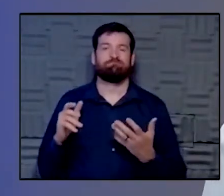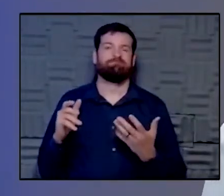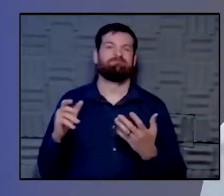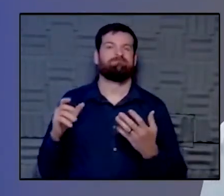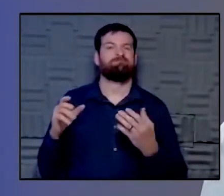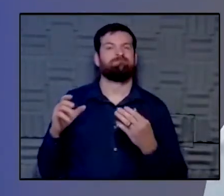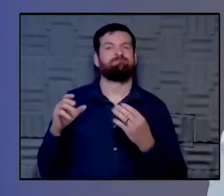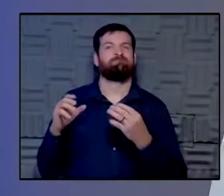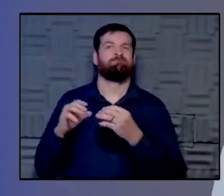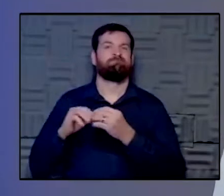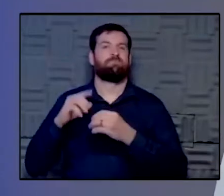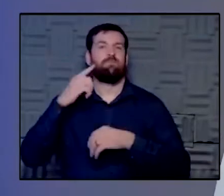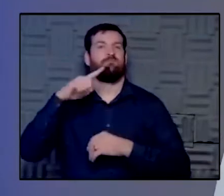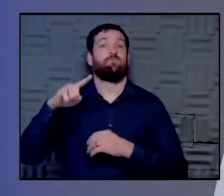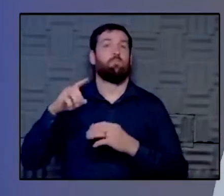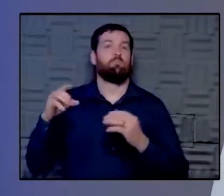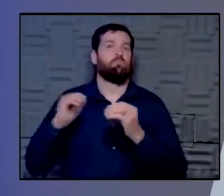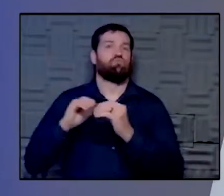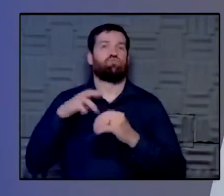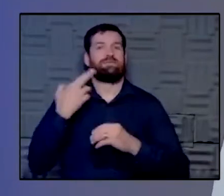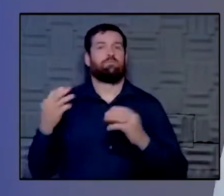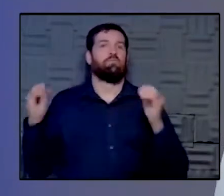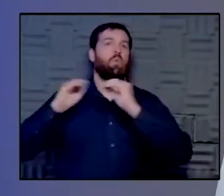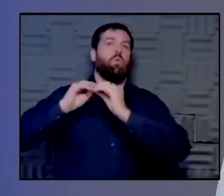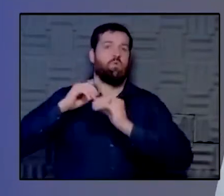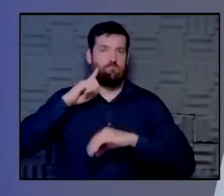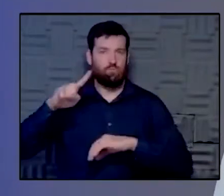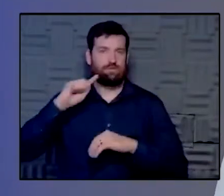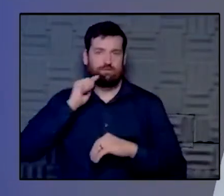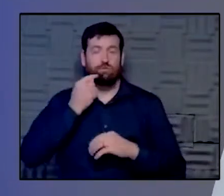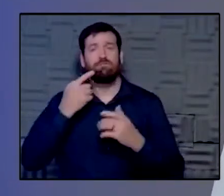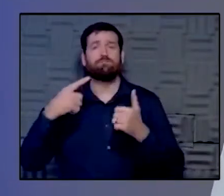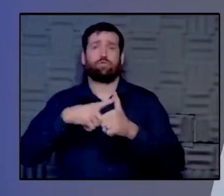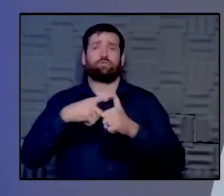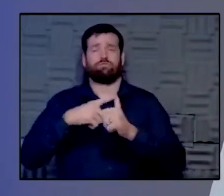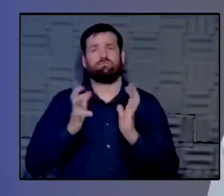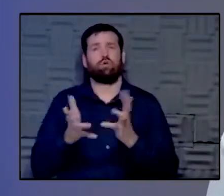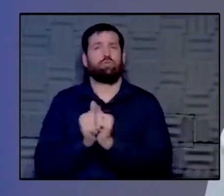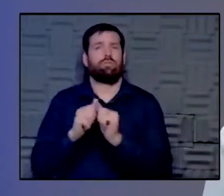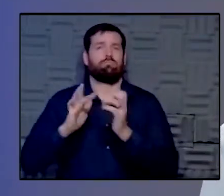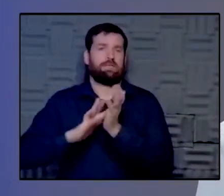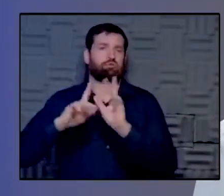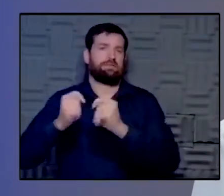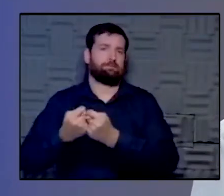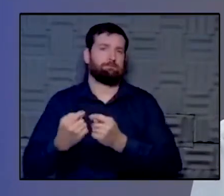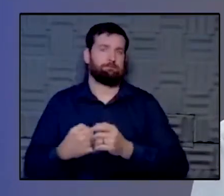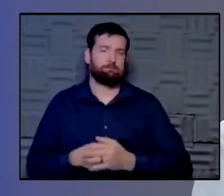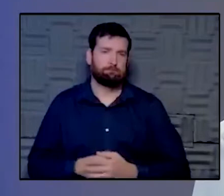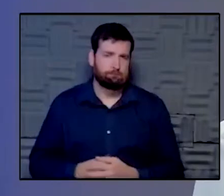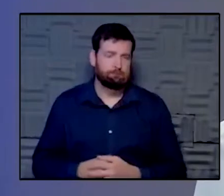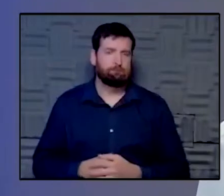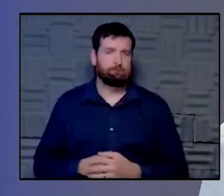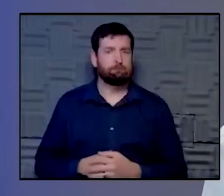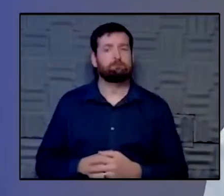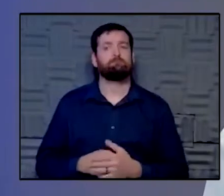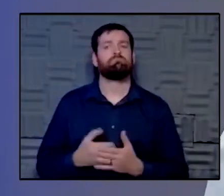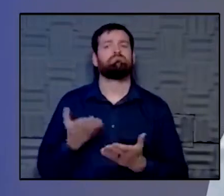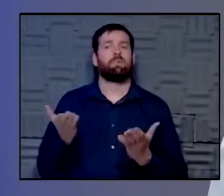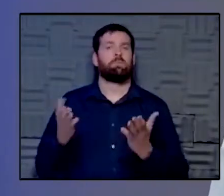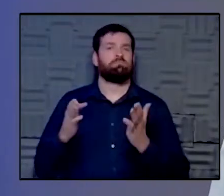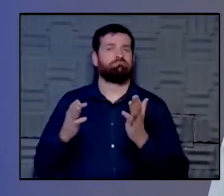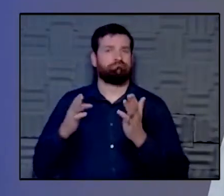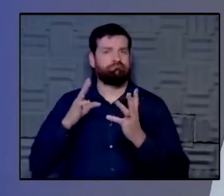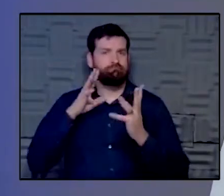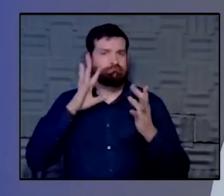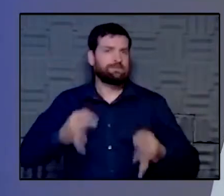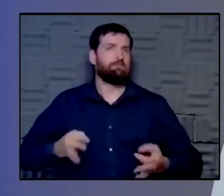maybe more higher for those severe outcomes. So, number one, talk with your medical team and really try to maybe develop a